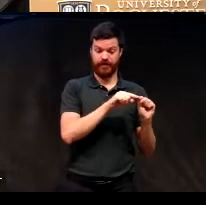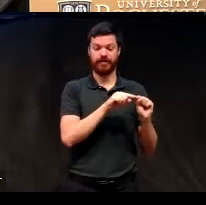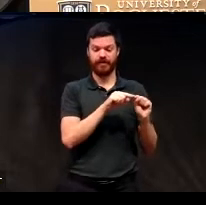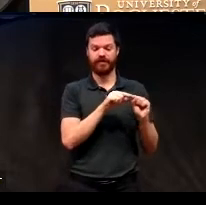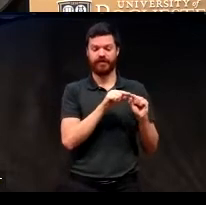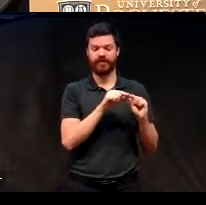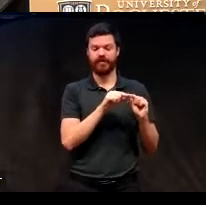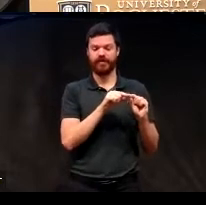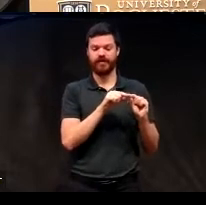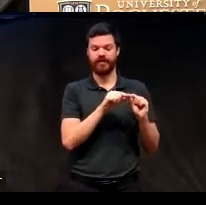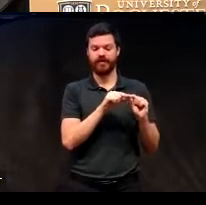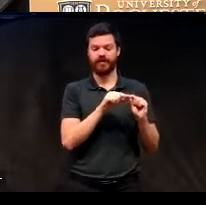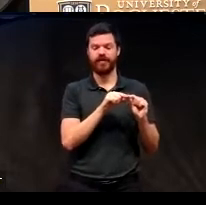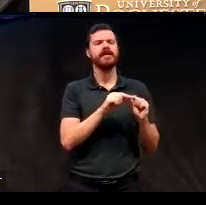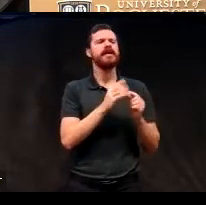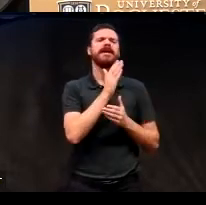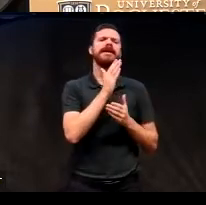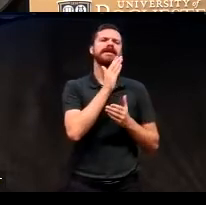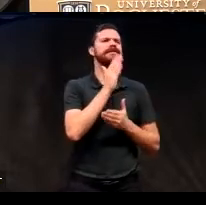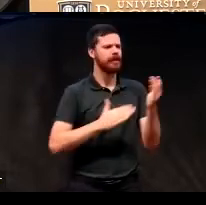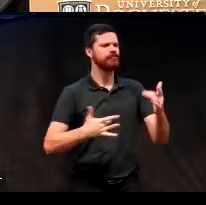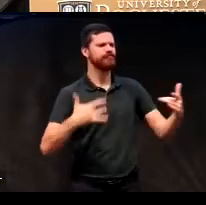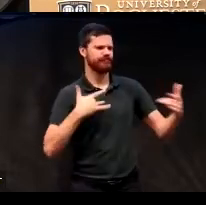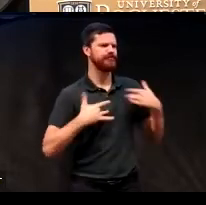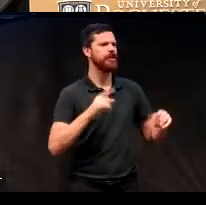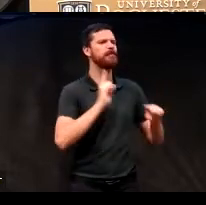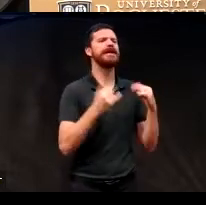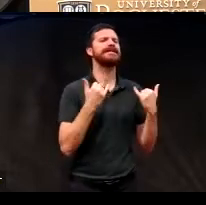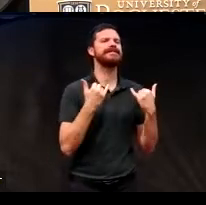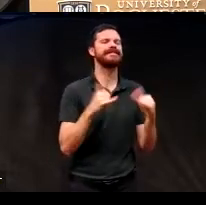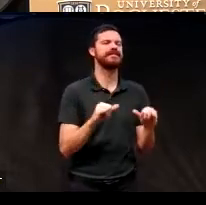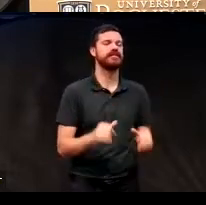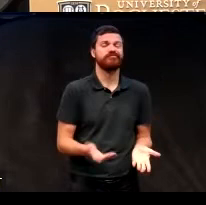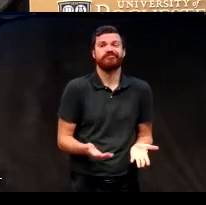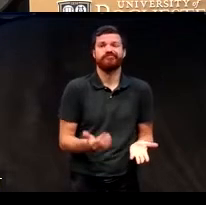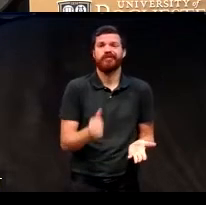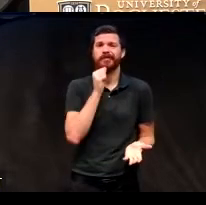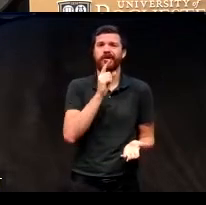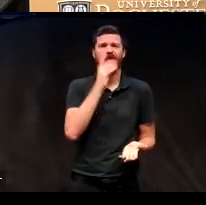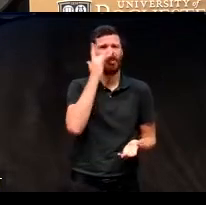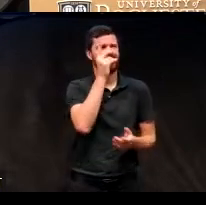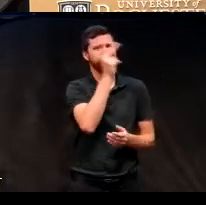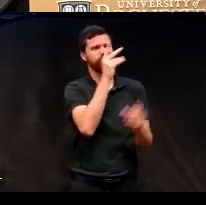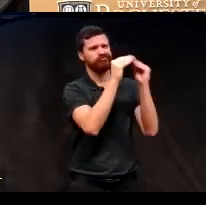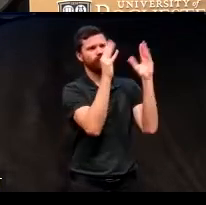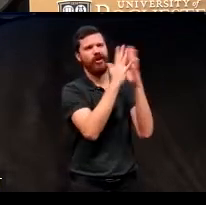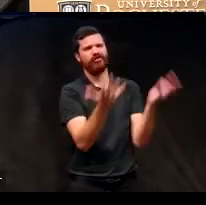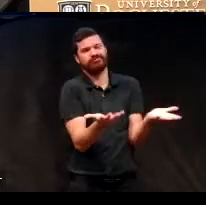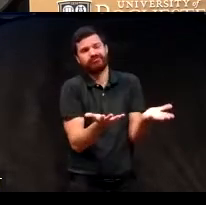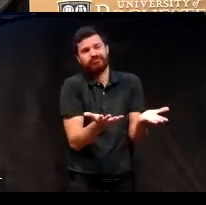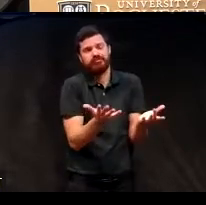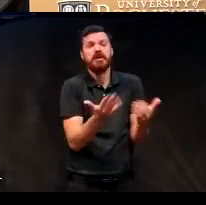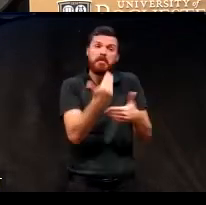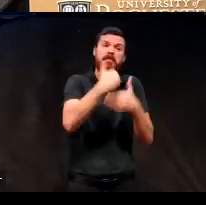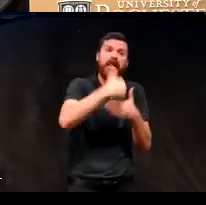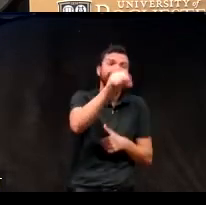there may be some expression of concern, but still a lack of, you know, I don't know why my parents fought, but it